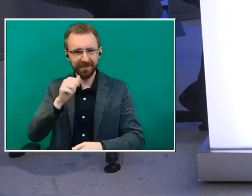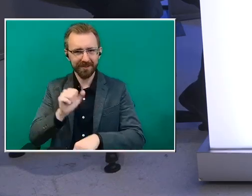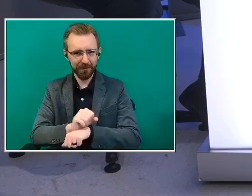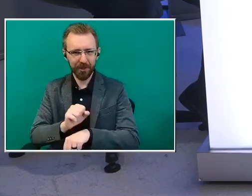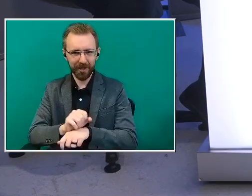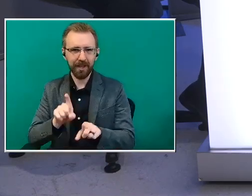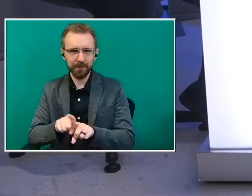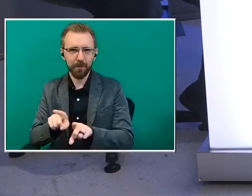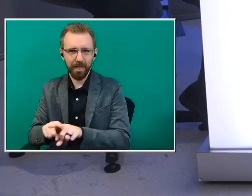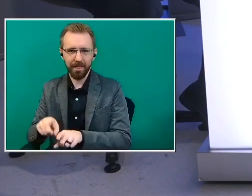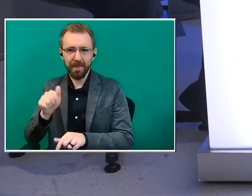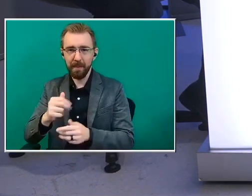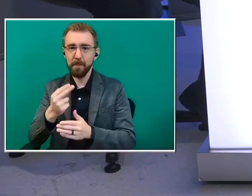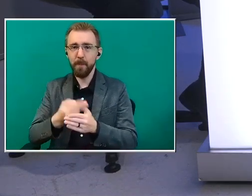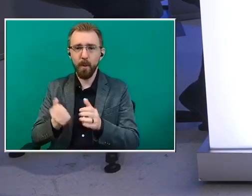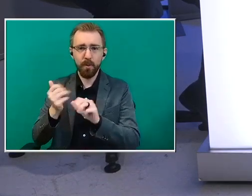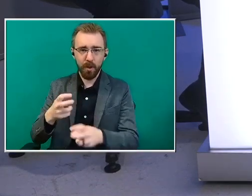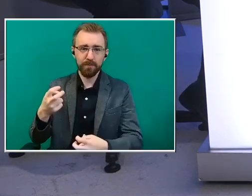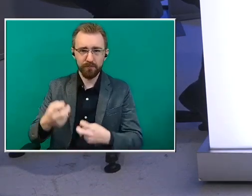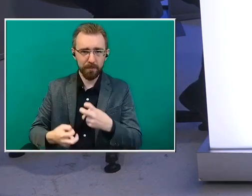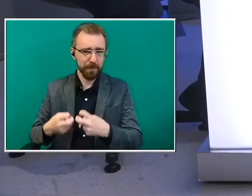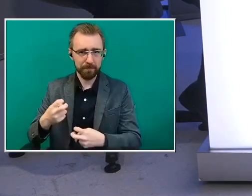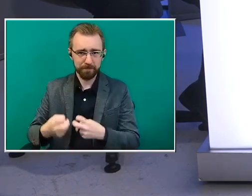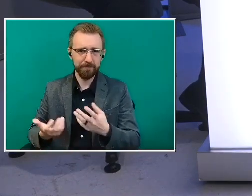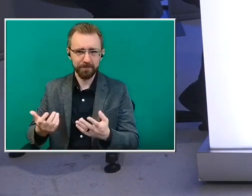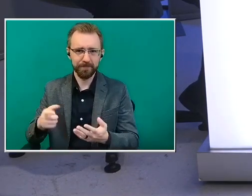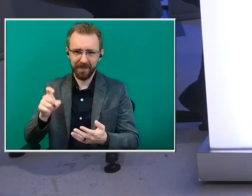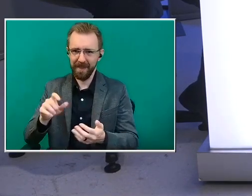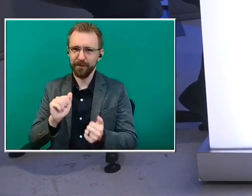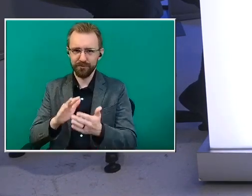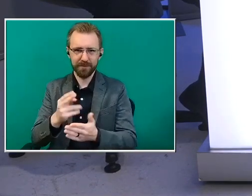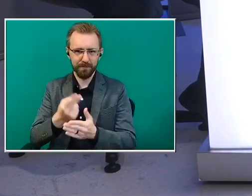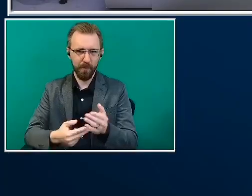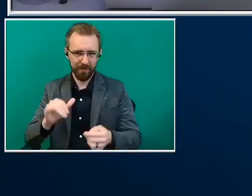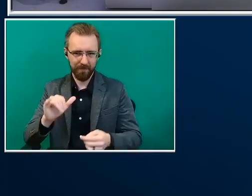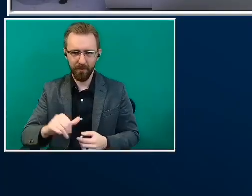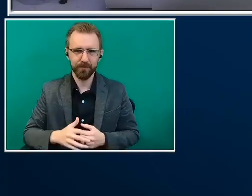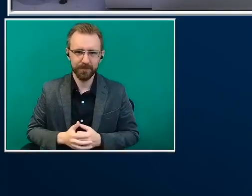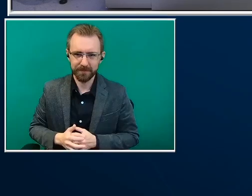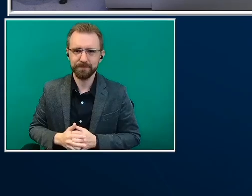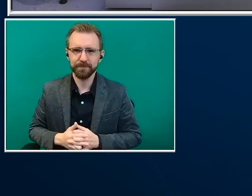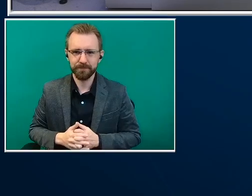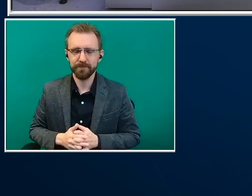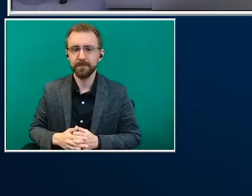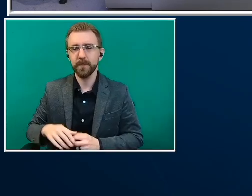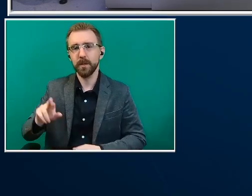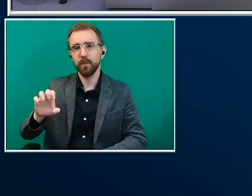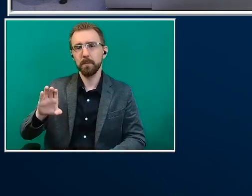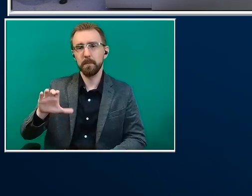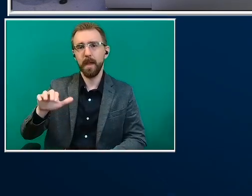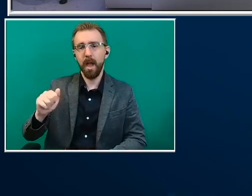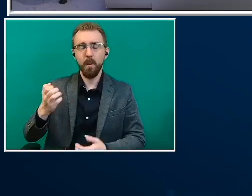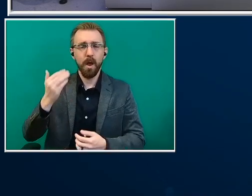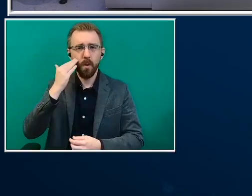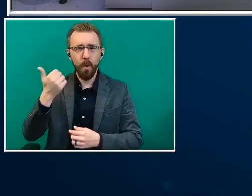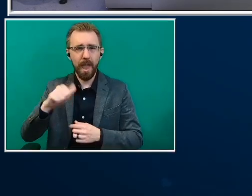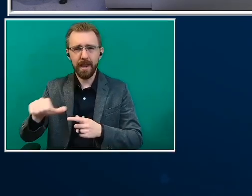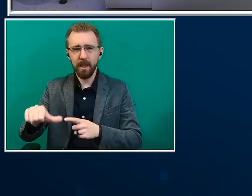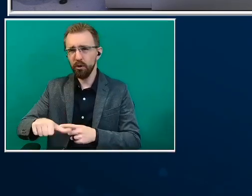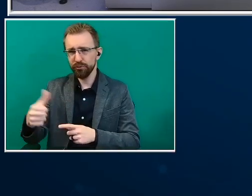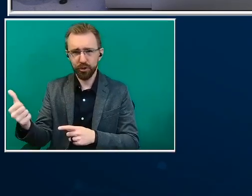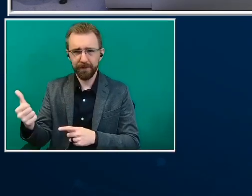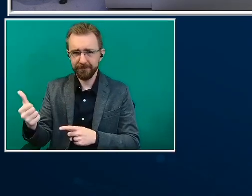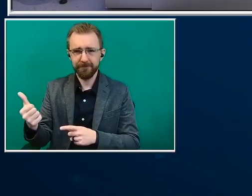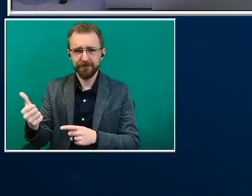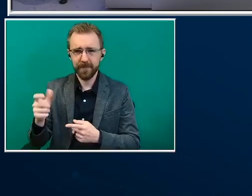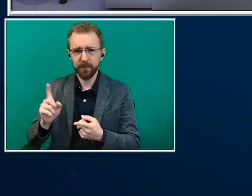both cause problems. Correct. And we have to address both of those. Yes, exactly. Rebecca wants to know if there are any alternatives to